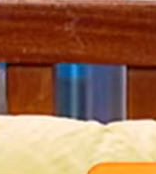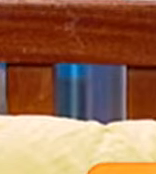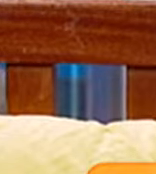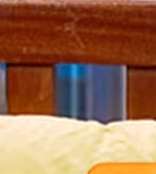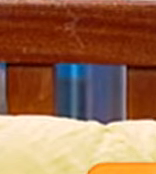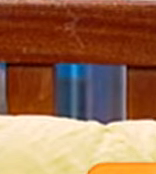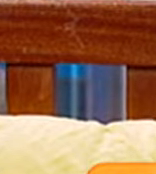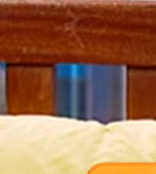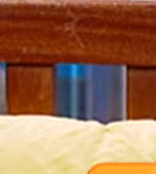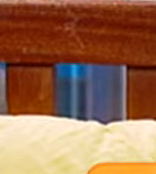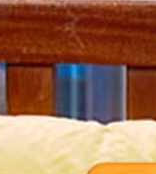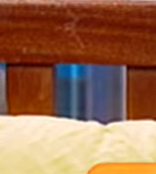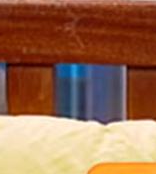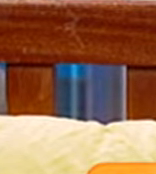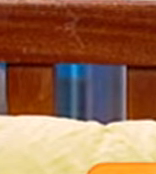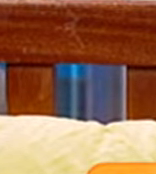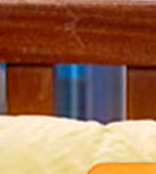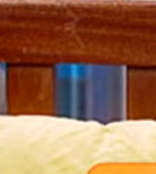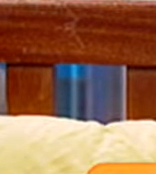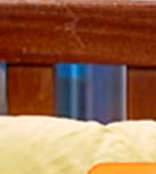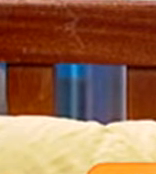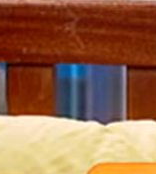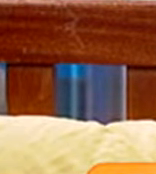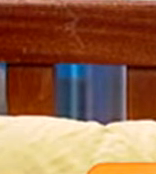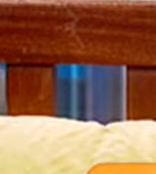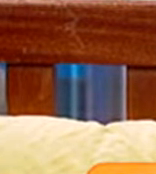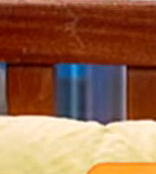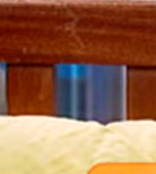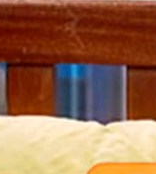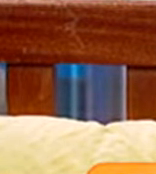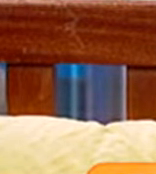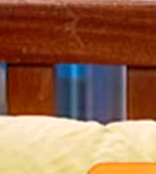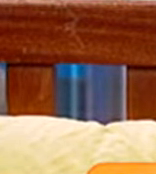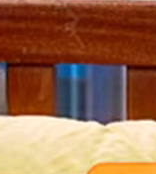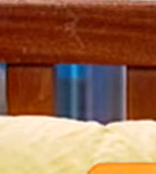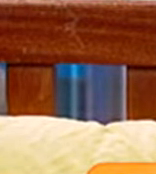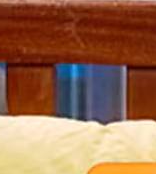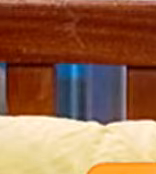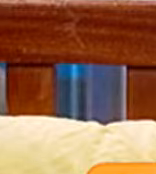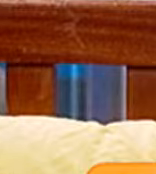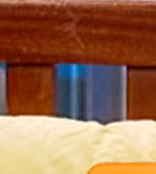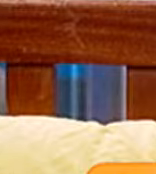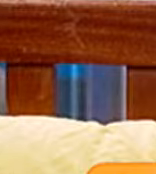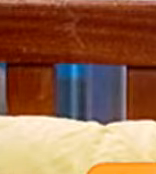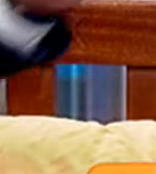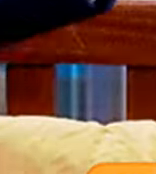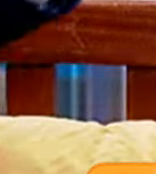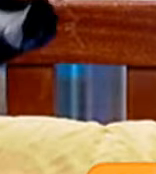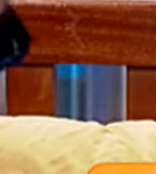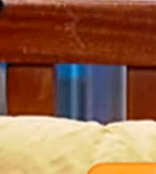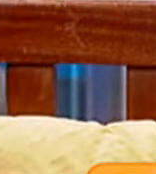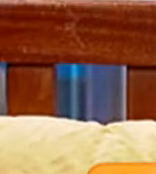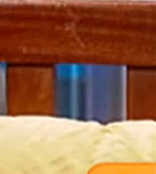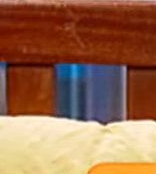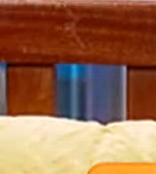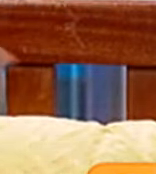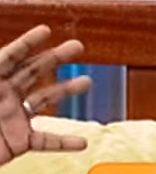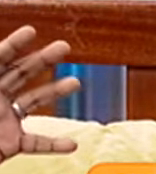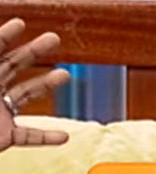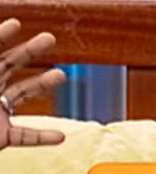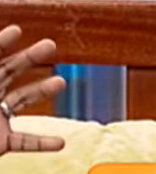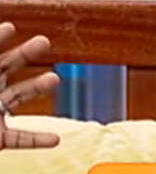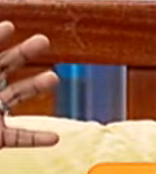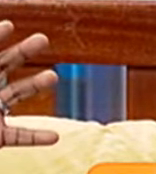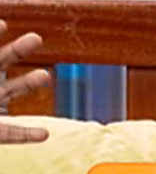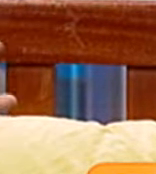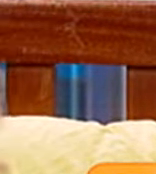4? Mm. It is wasted. So there is a lot of re-engineering that we are doing and also encouraging the private sector. So we are not crowding out